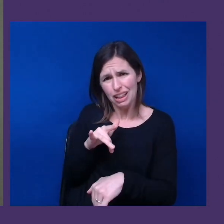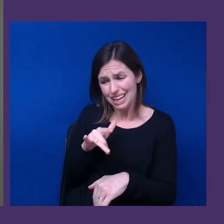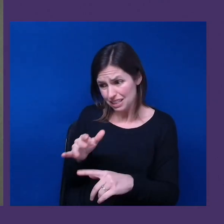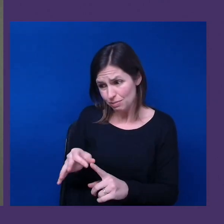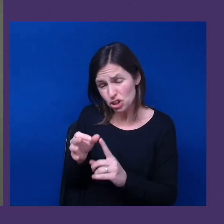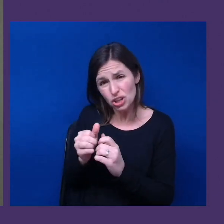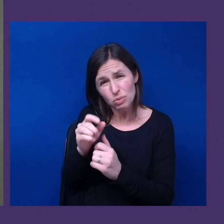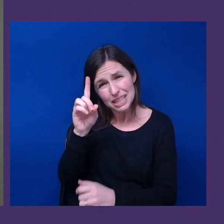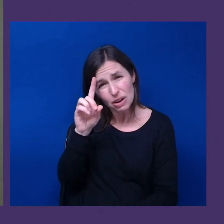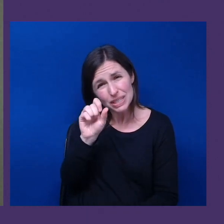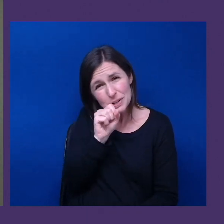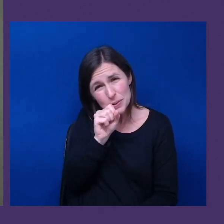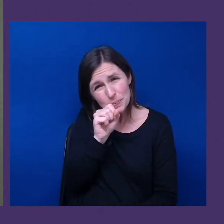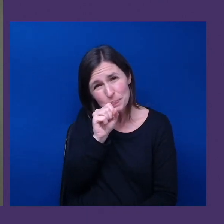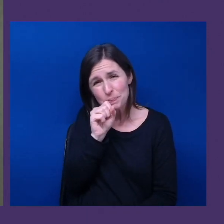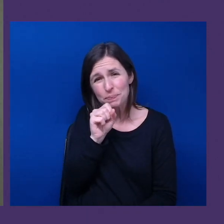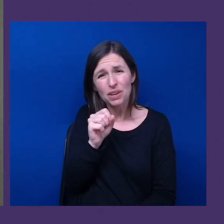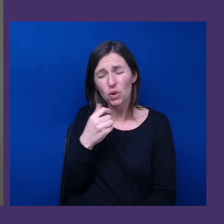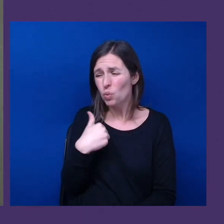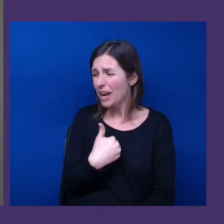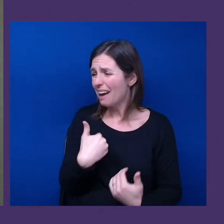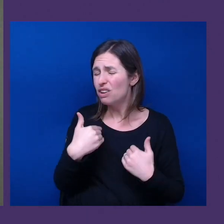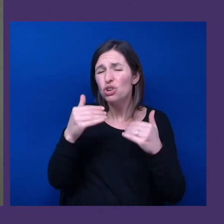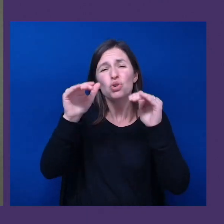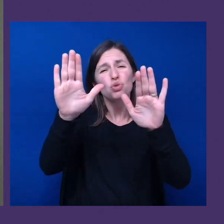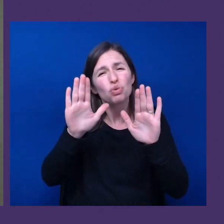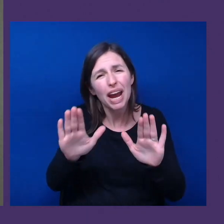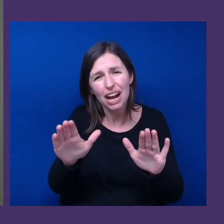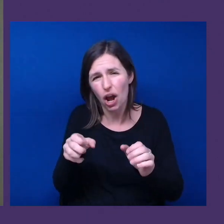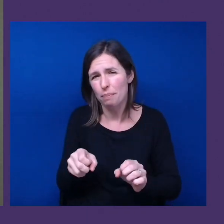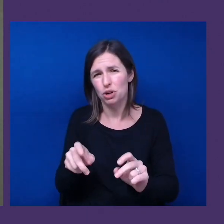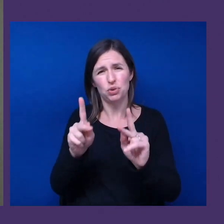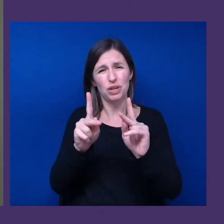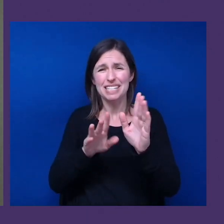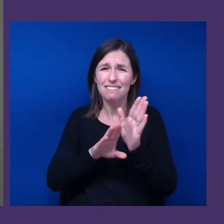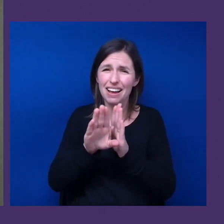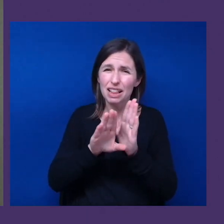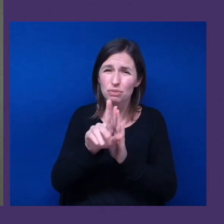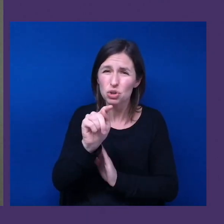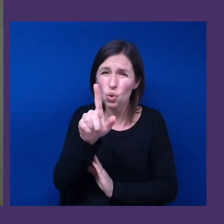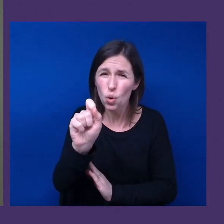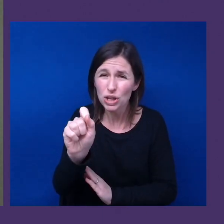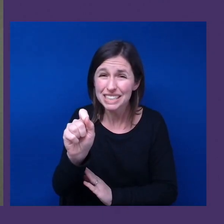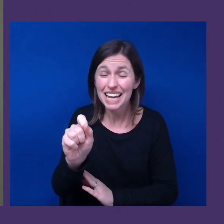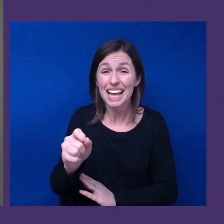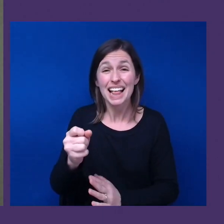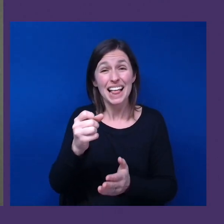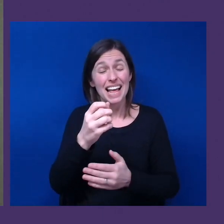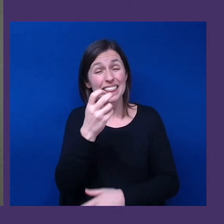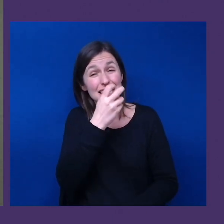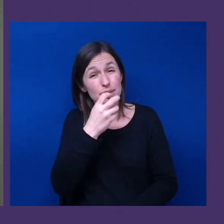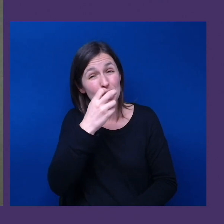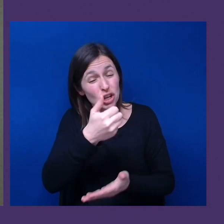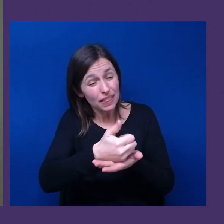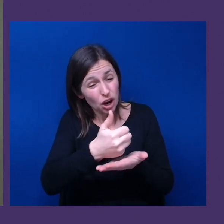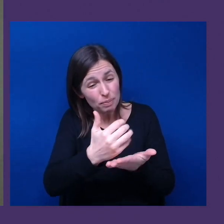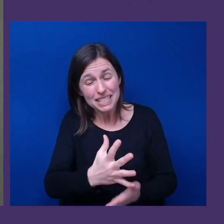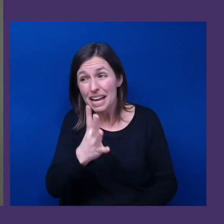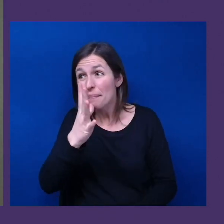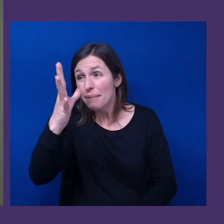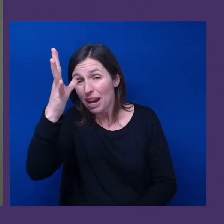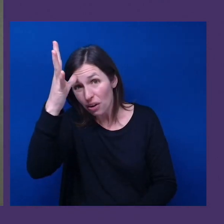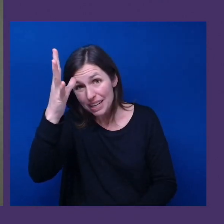We have a great opportunity to develop the tools that parents and speech therapists could use with young children with speech